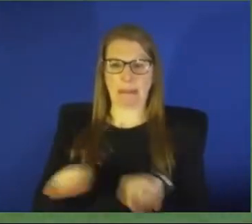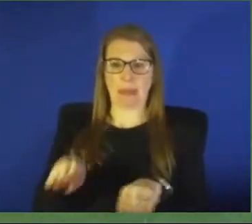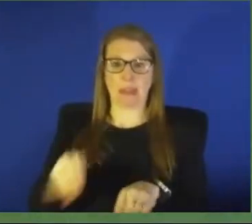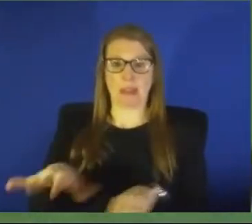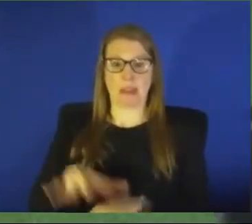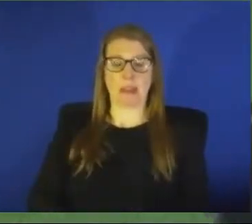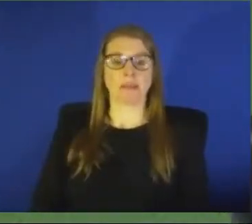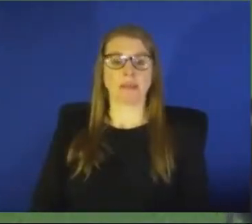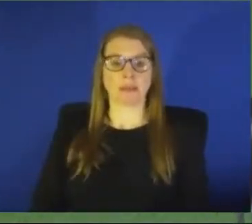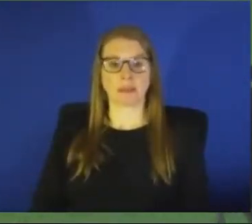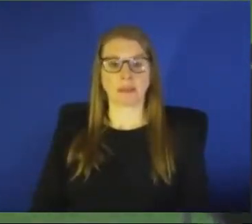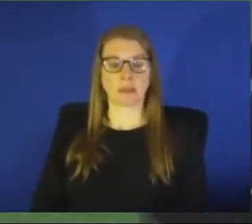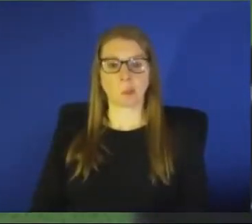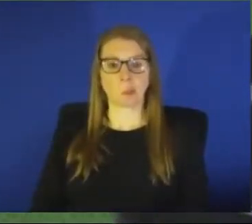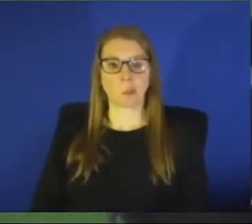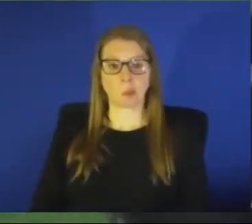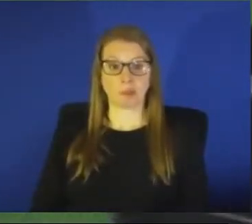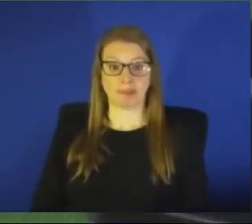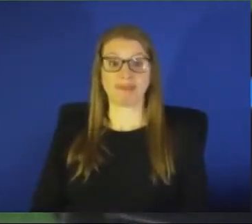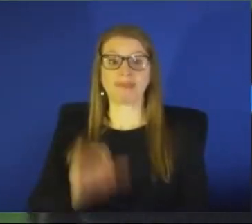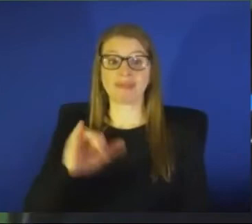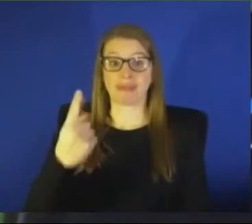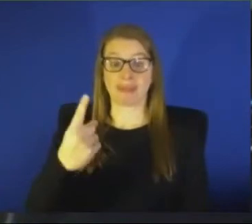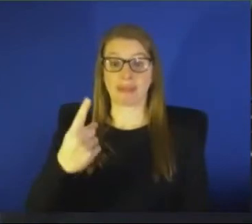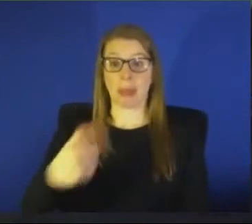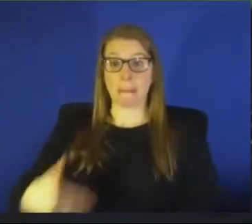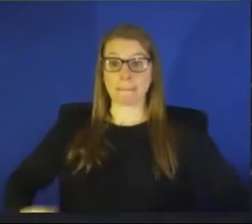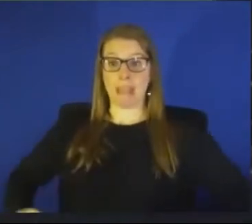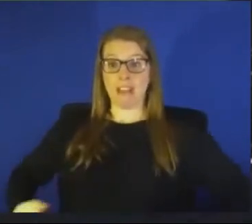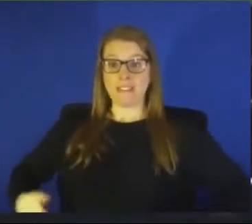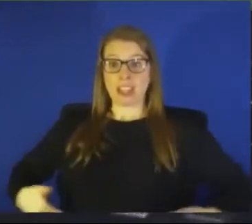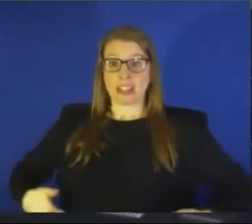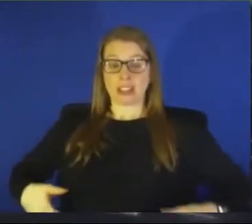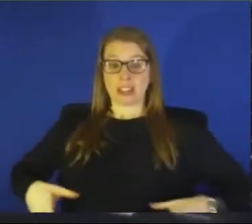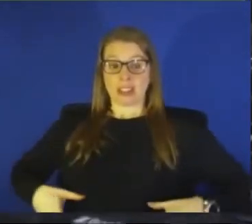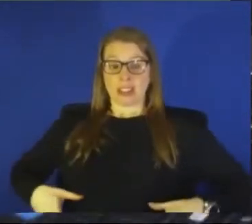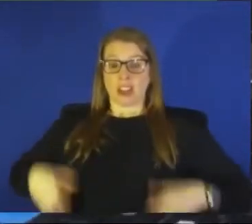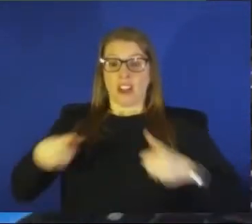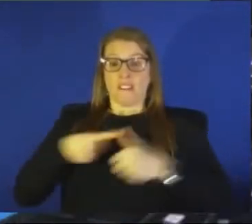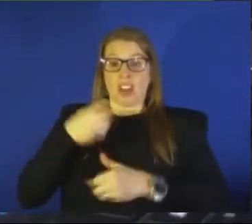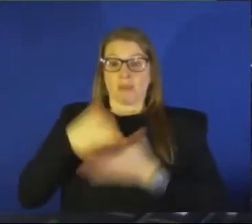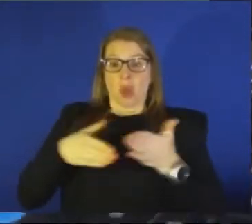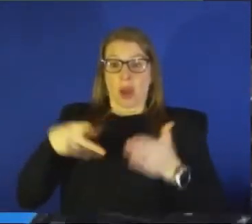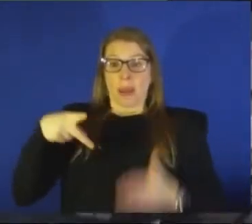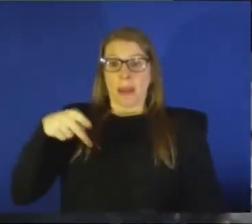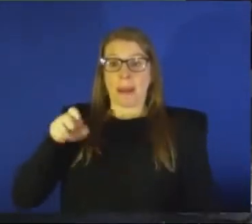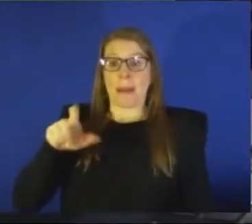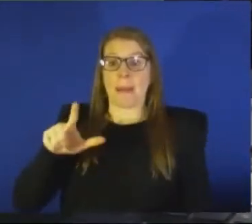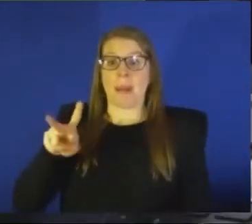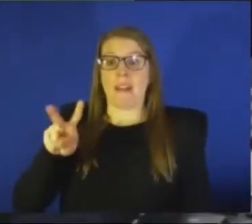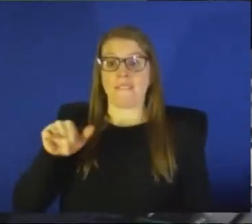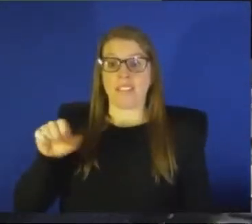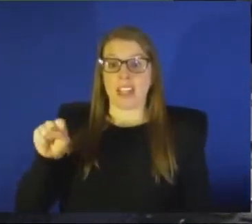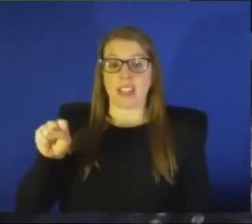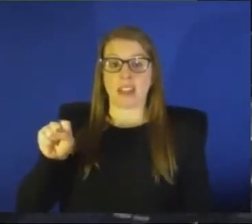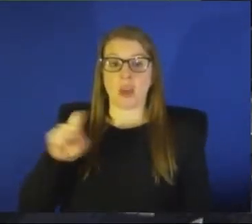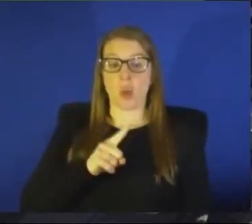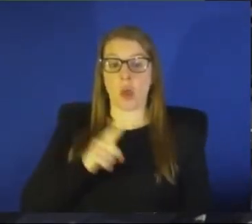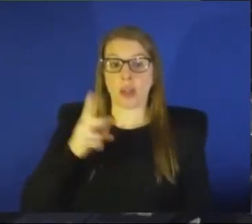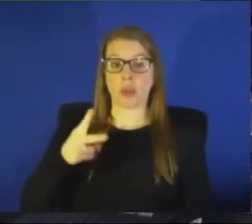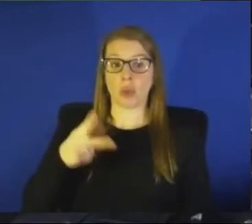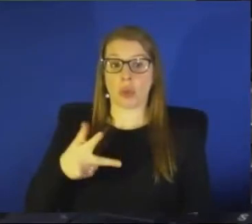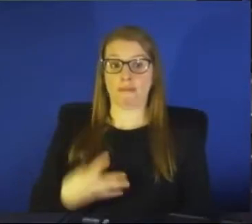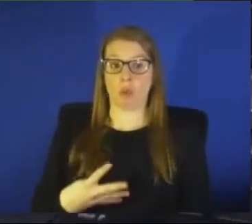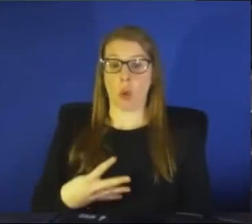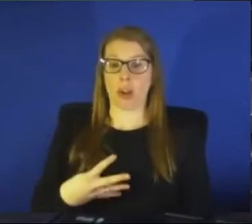here on that particular swing, her pelvis was the first segment to move. And what's it supposed to say? It should be 1, 2, 3, 4. So we're at least kind of